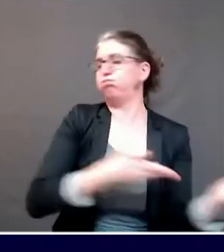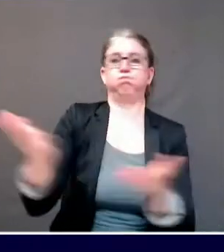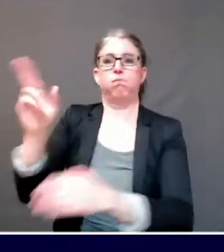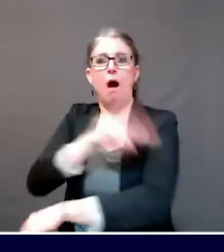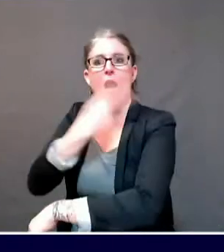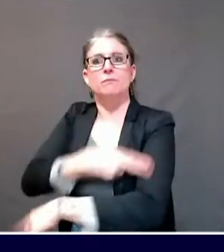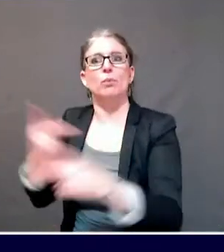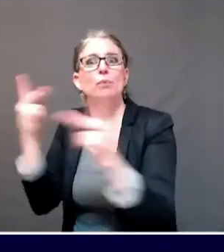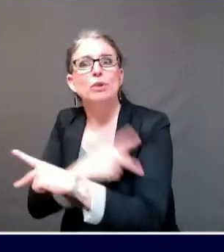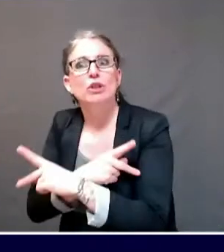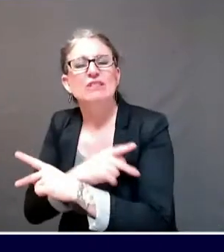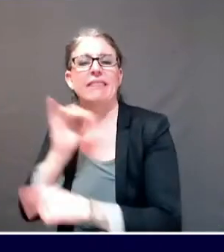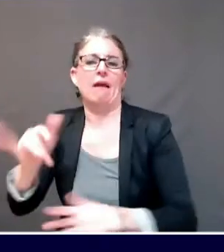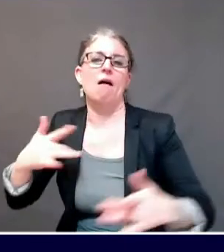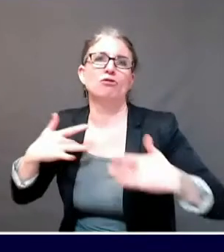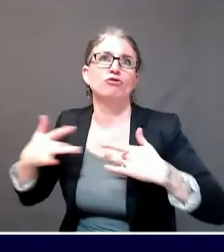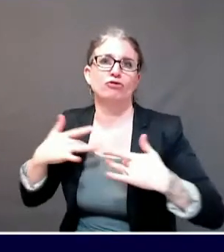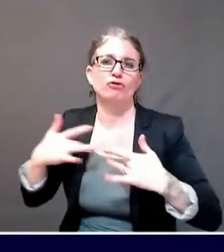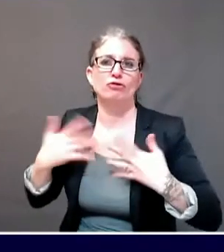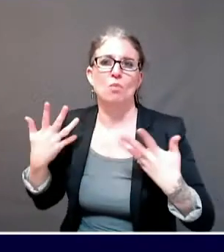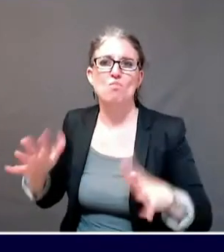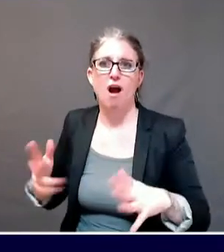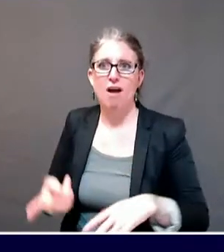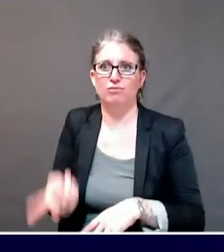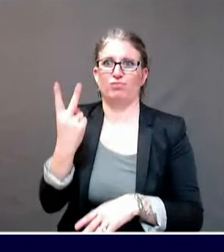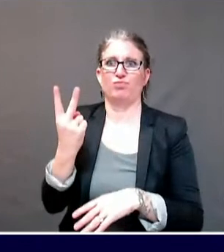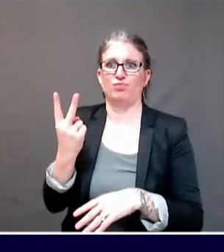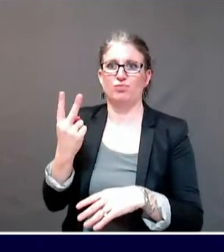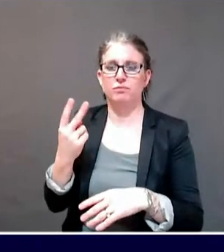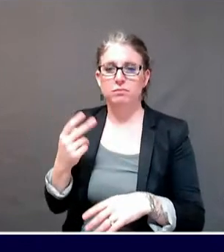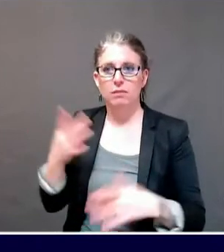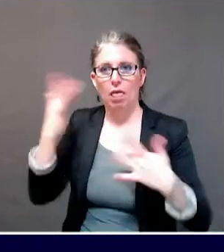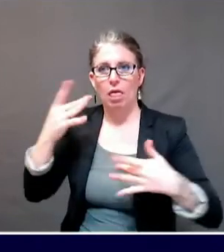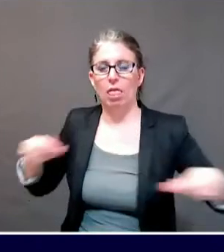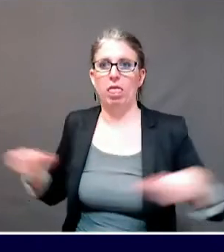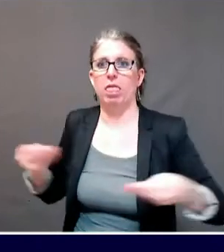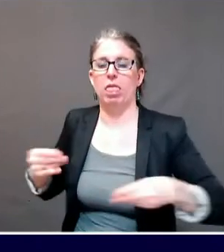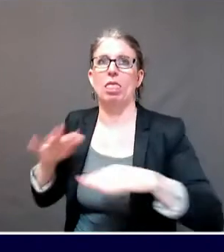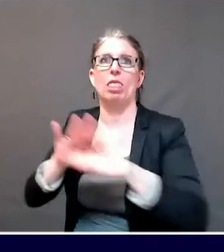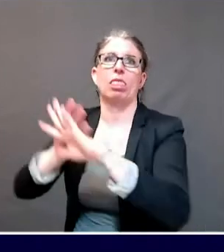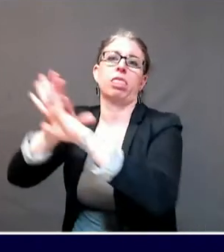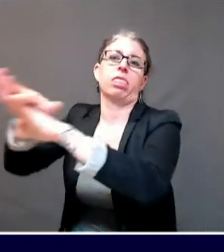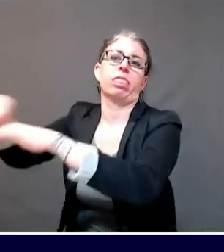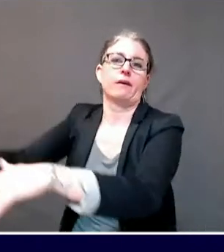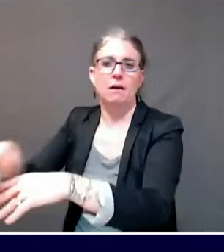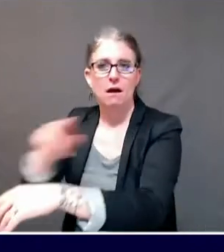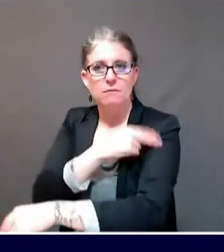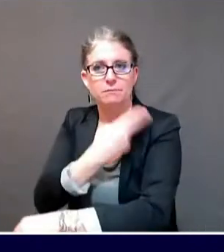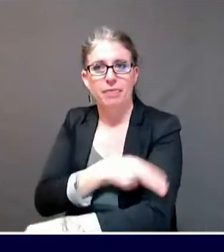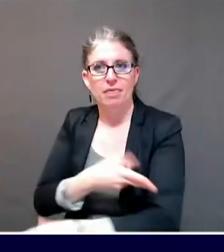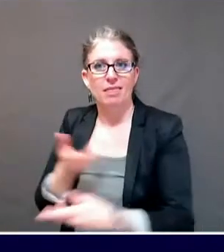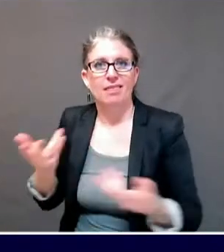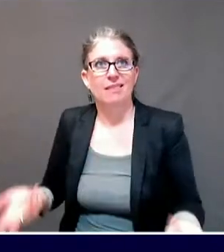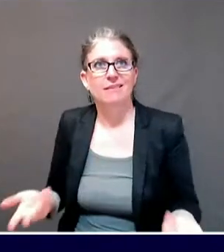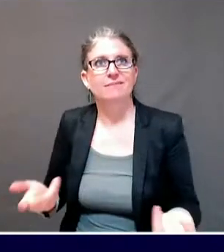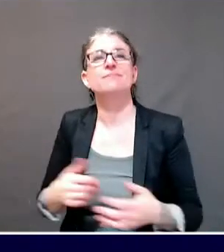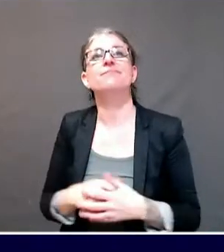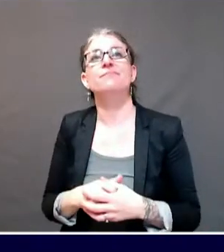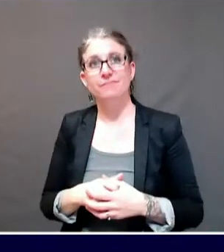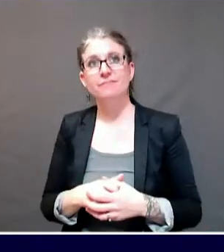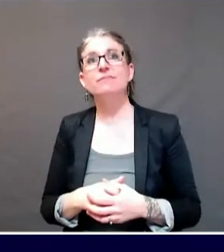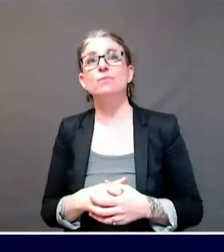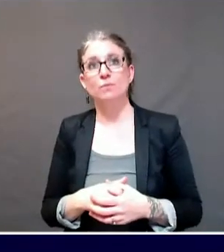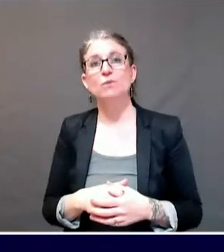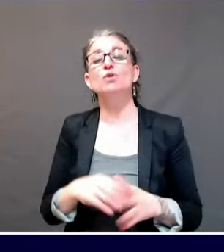In addition, faster spread leads to more people being infected in a shorter period of